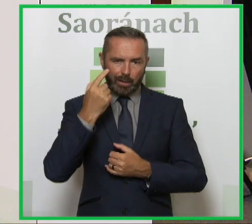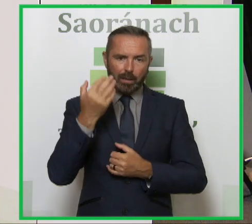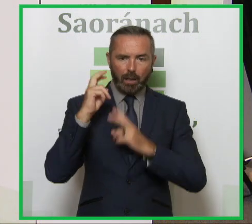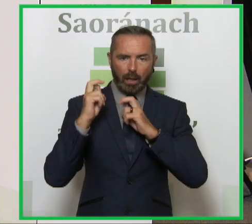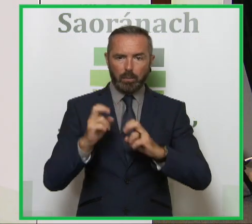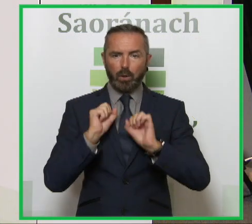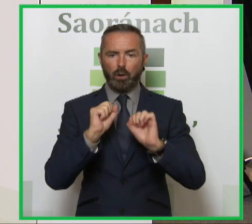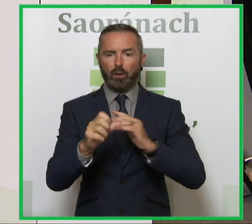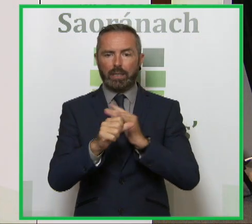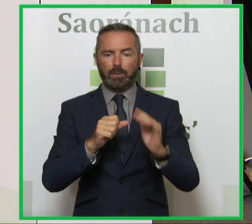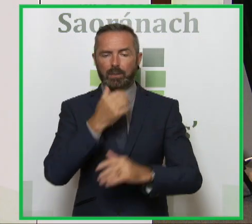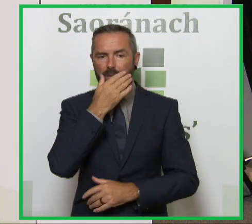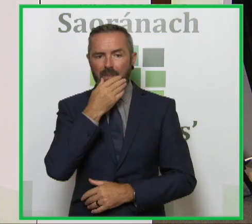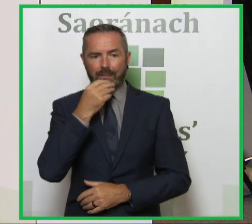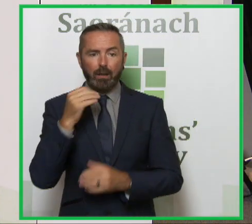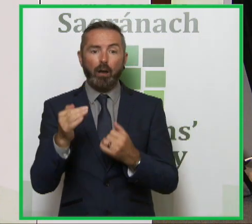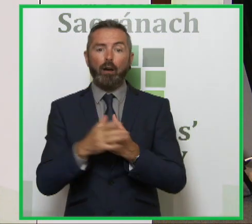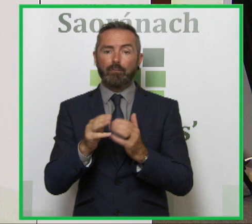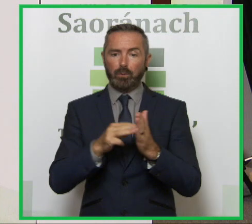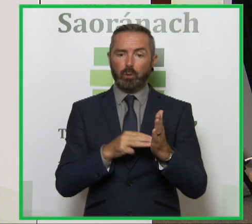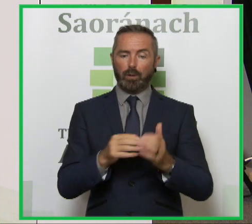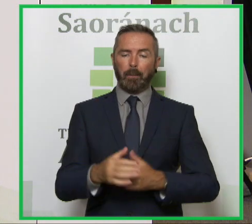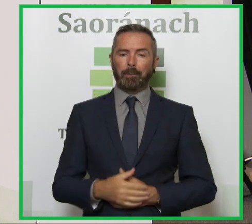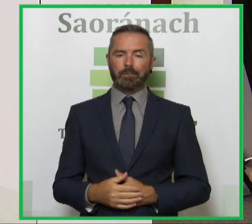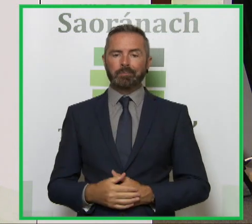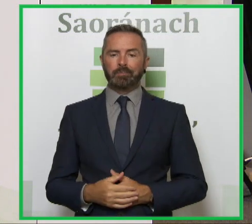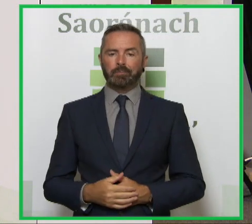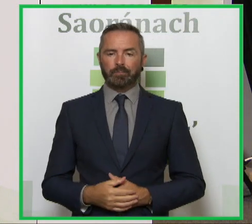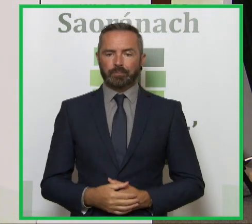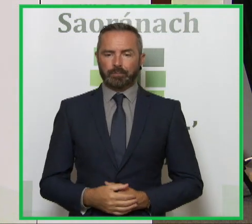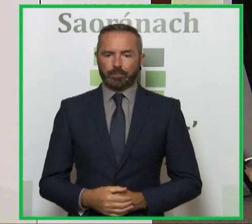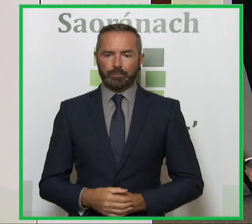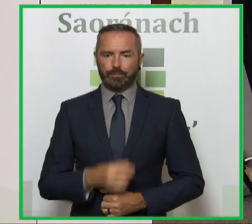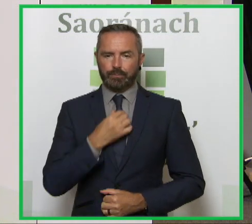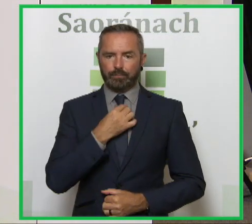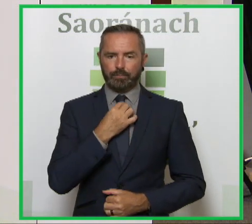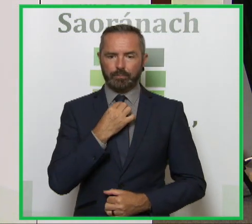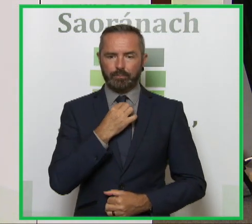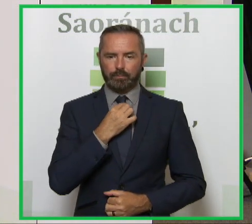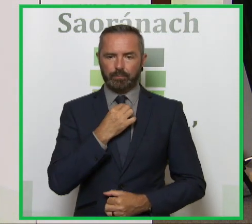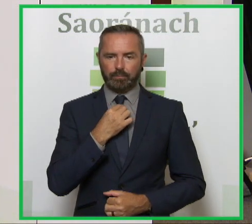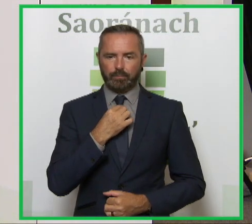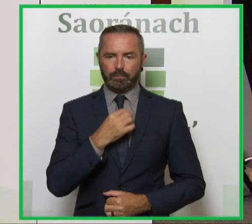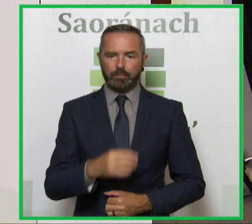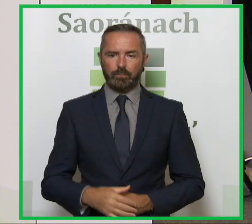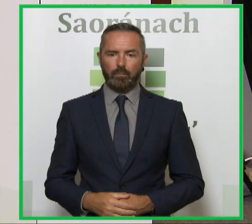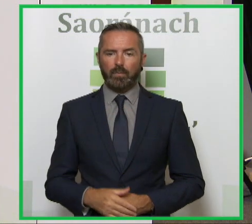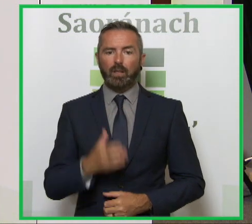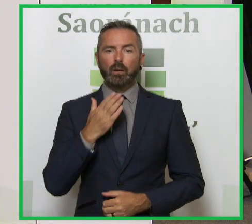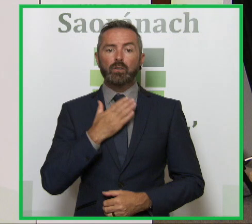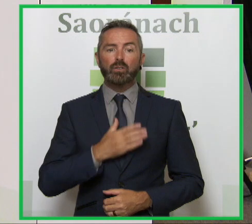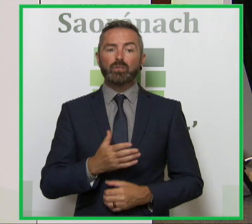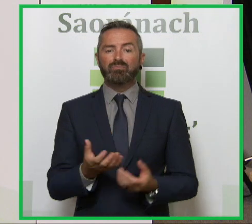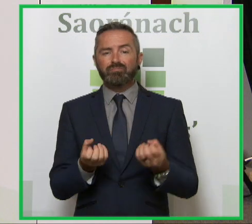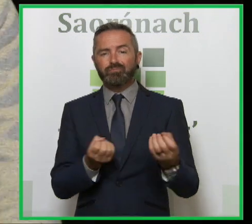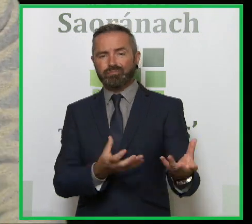explore her experience of the programme itself. Okay, so just for context, I